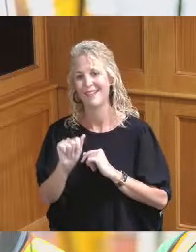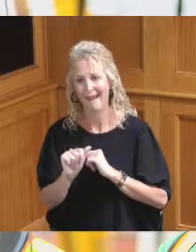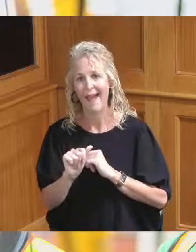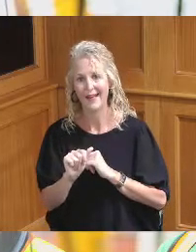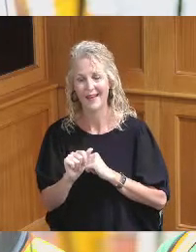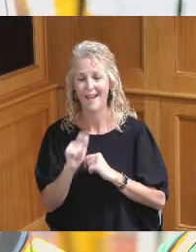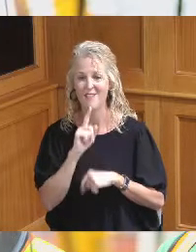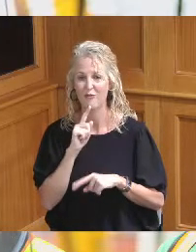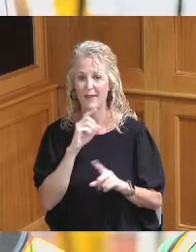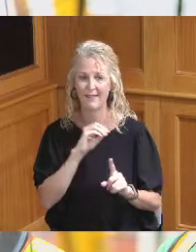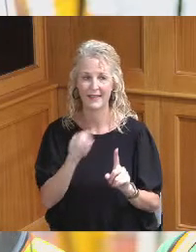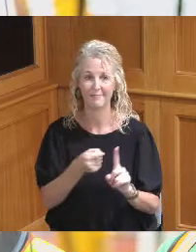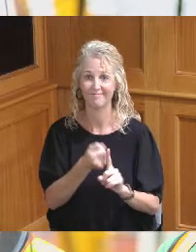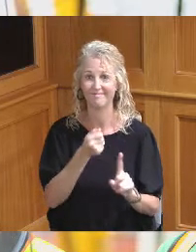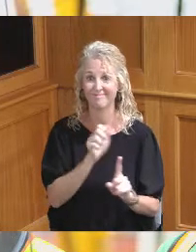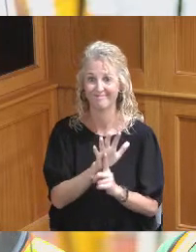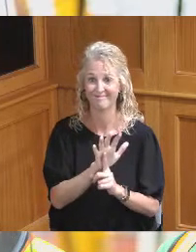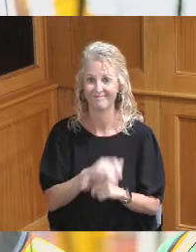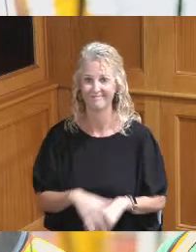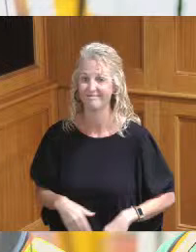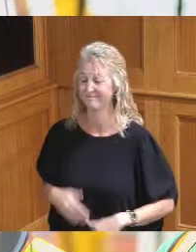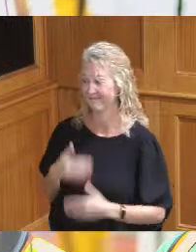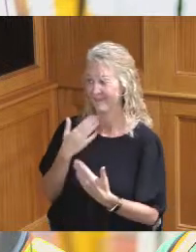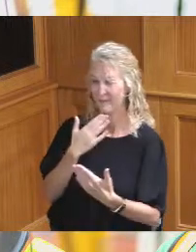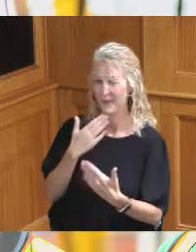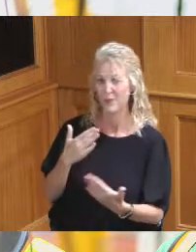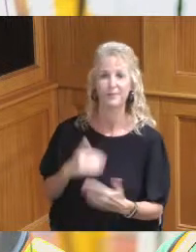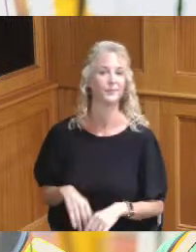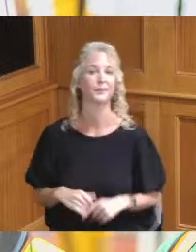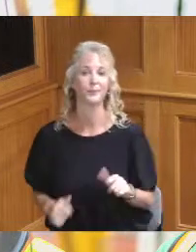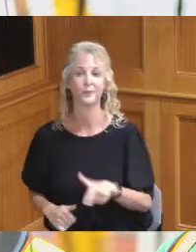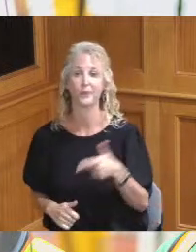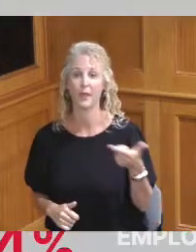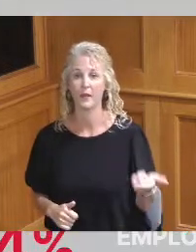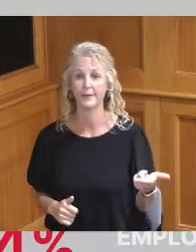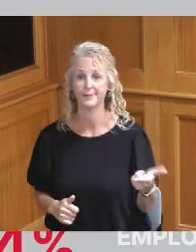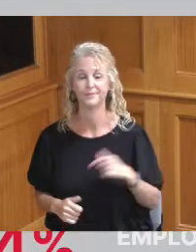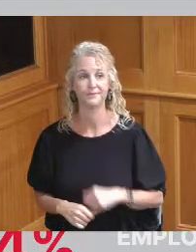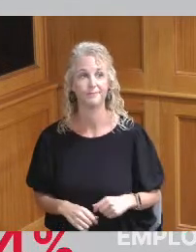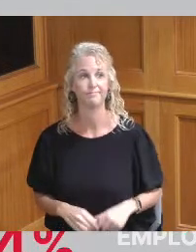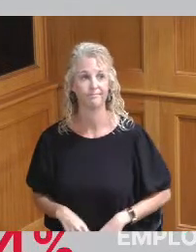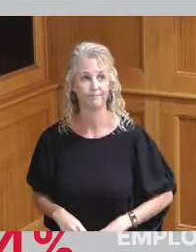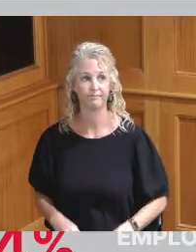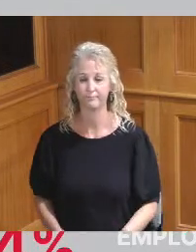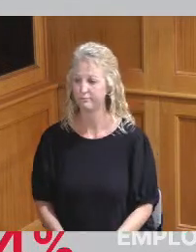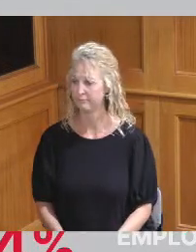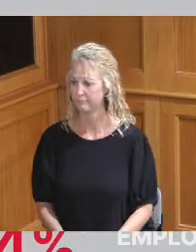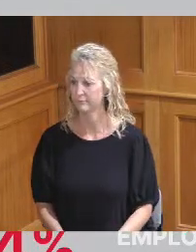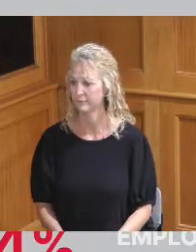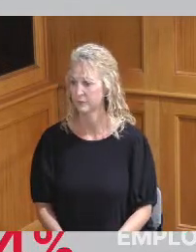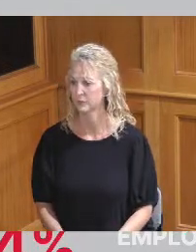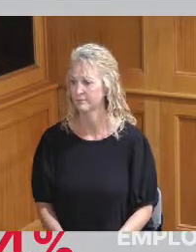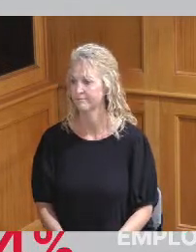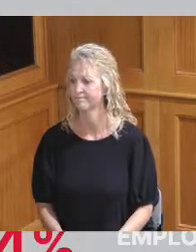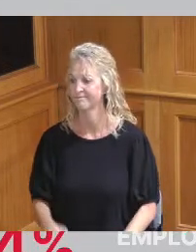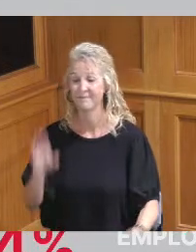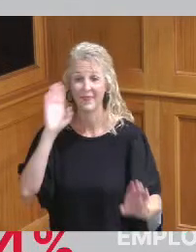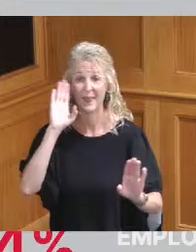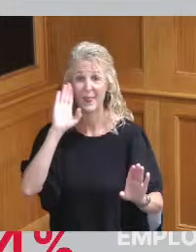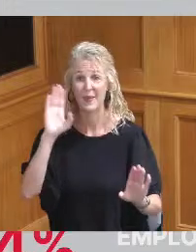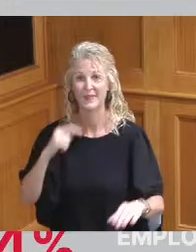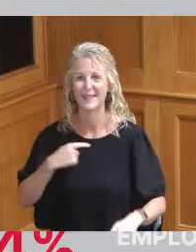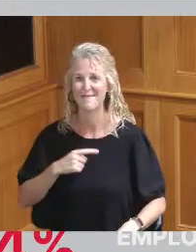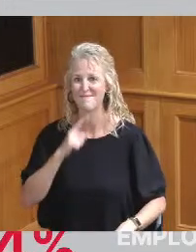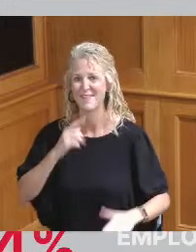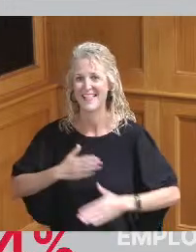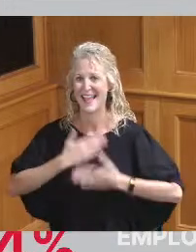and the impact that this program has had. Thank you. Thank you, Ebony, and it's my pleasure to